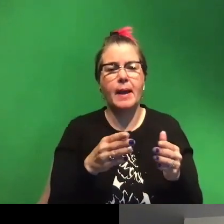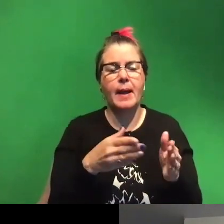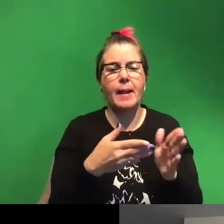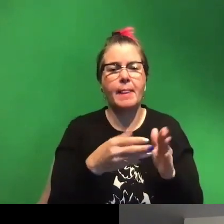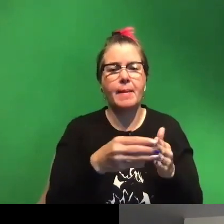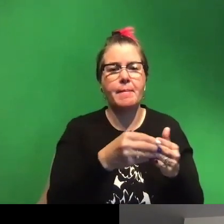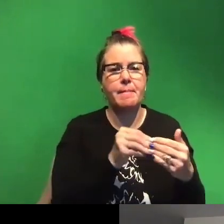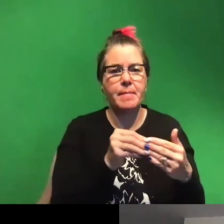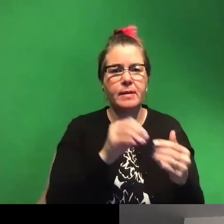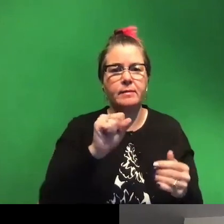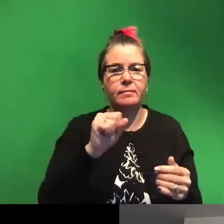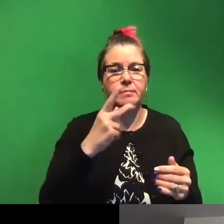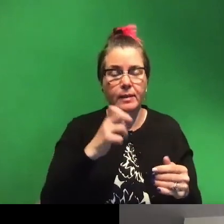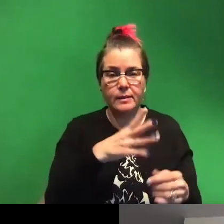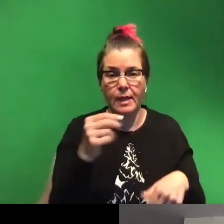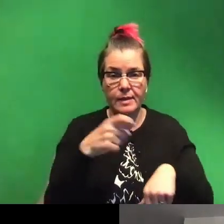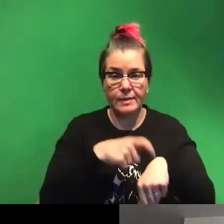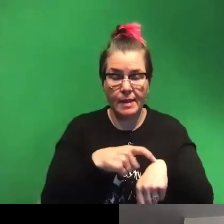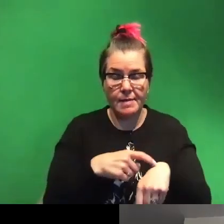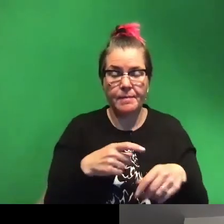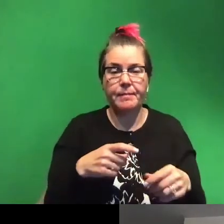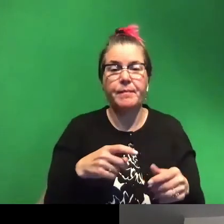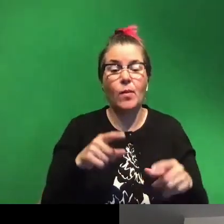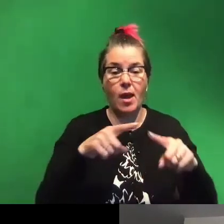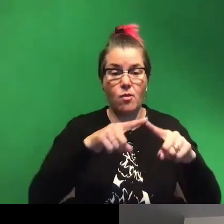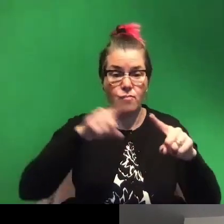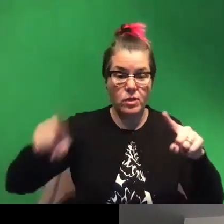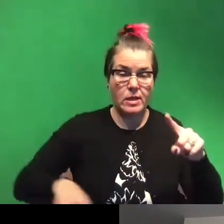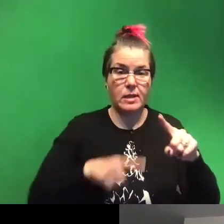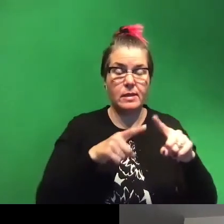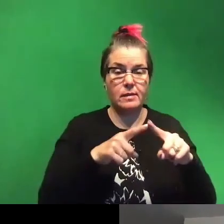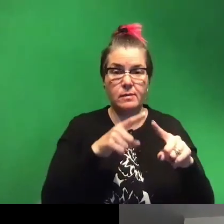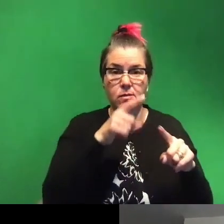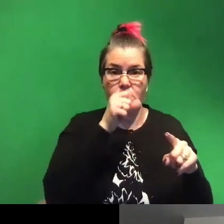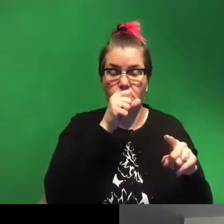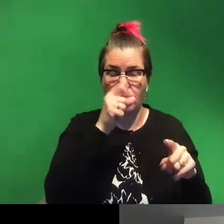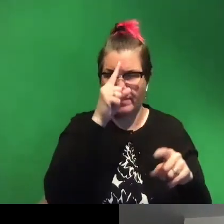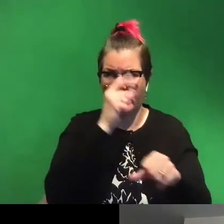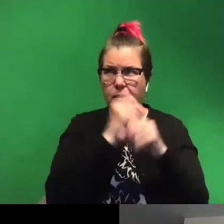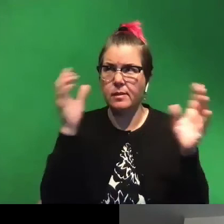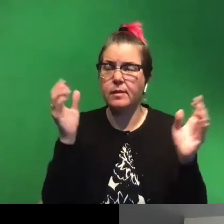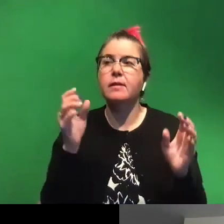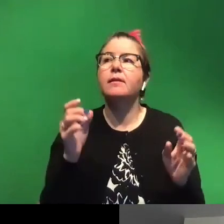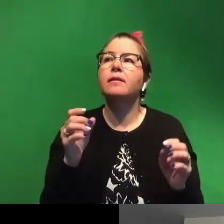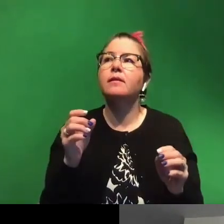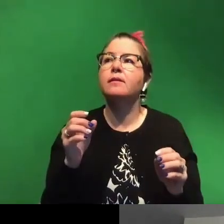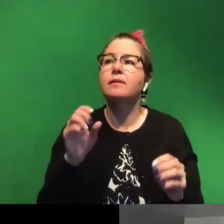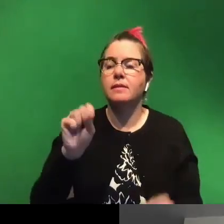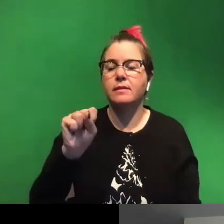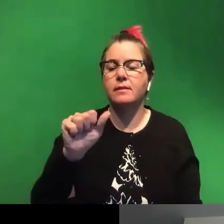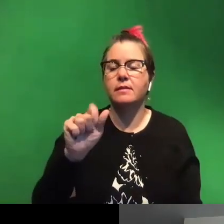time. So basically, the ring, if you think about Saturn, for